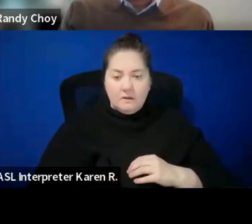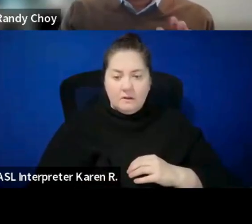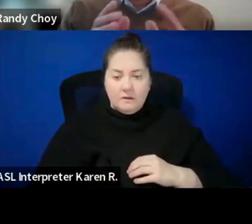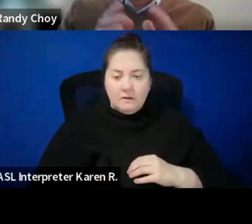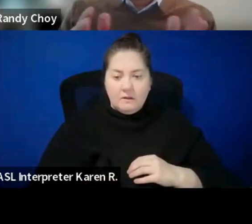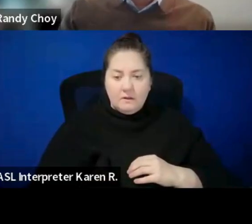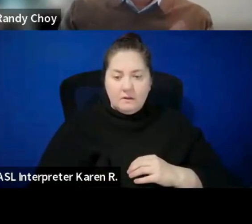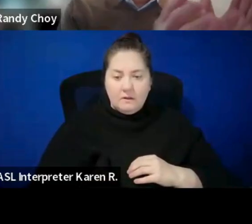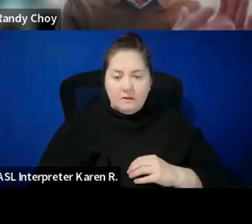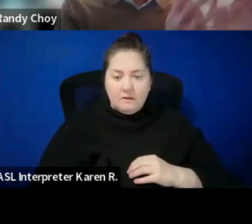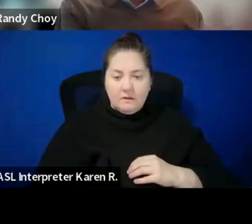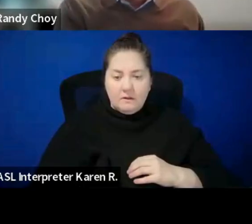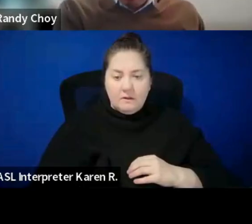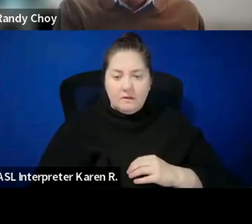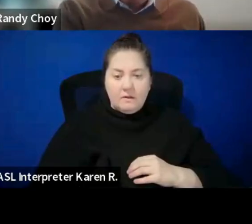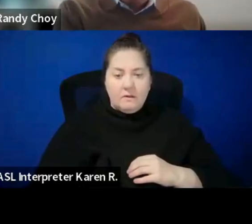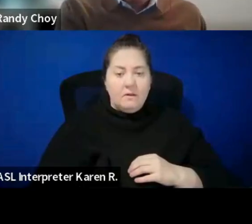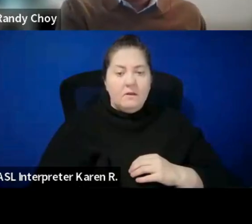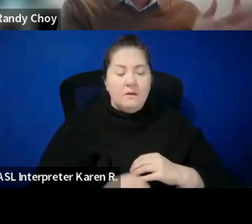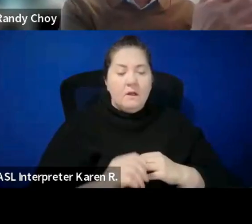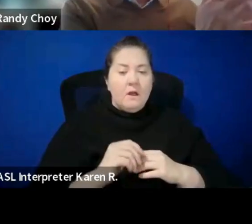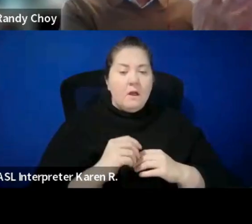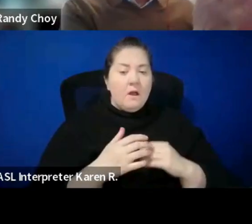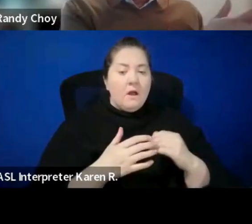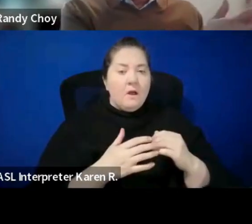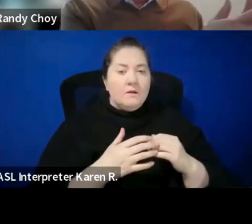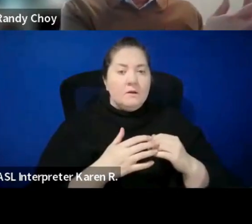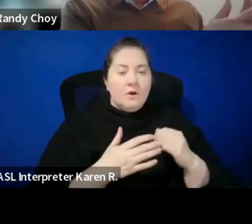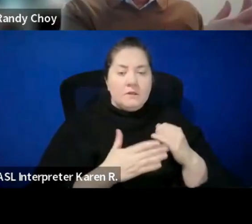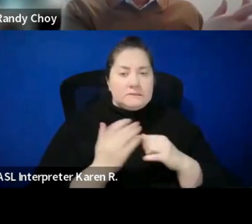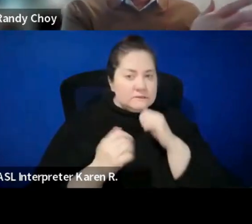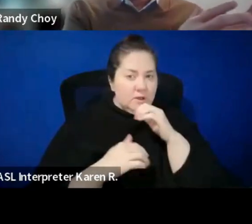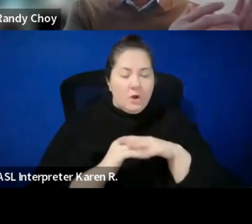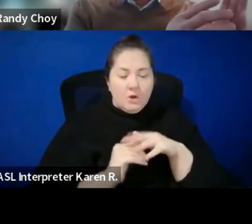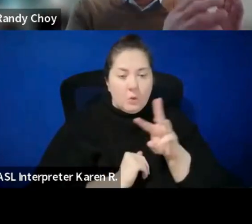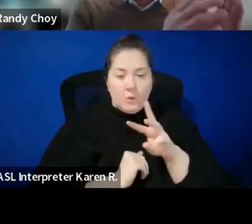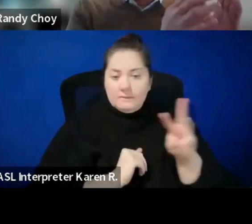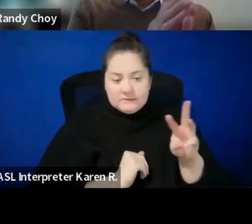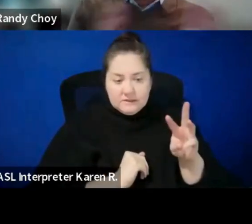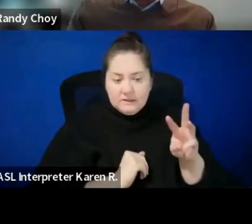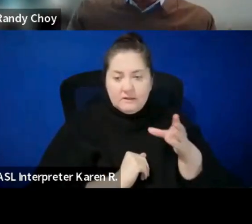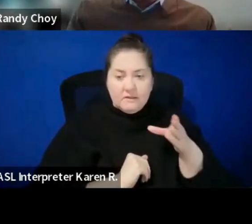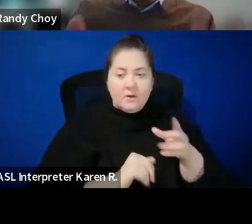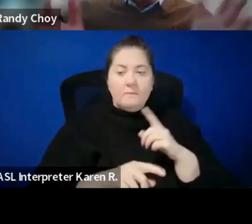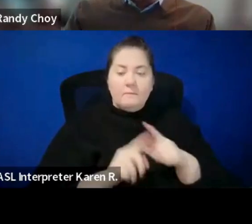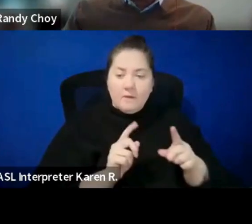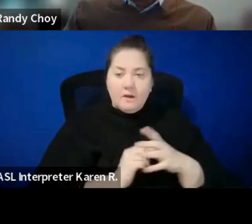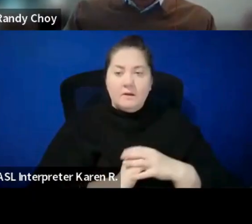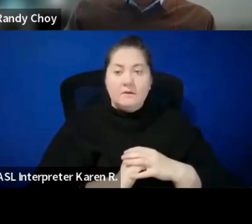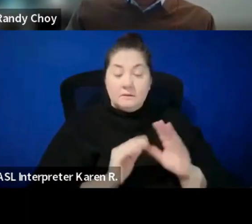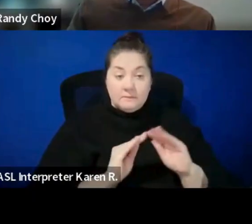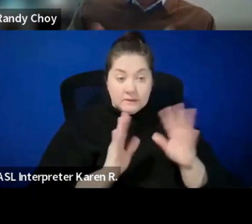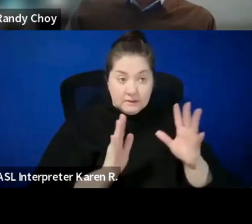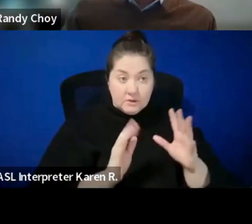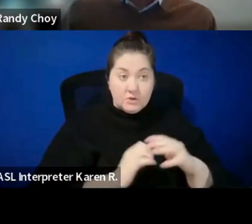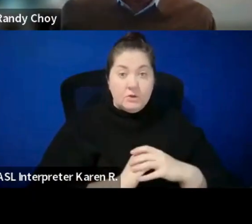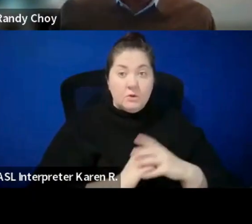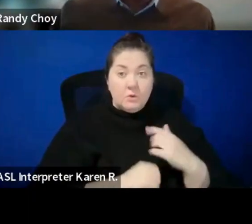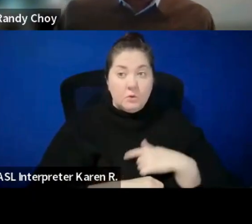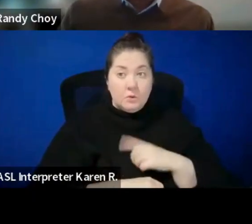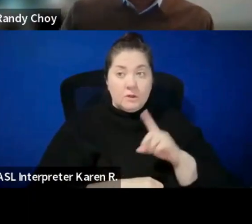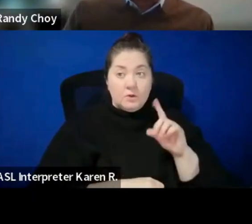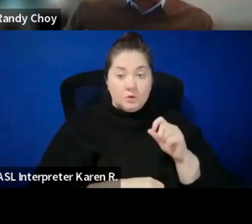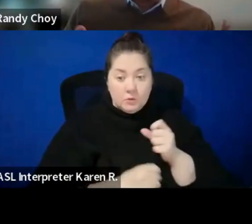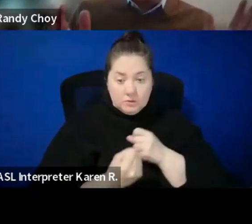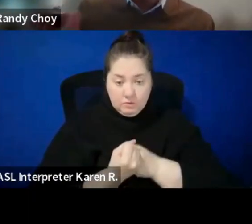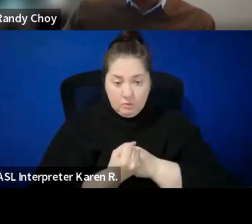Sad to say, the word arts is not on our website there. But let me just be clear: we do support